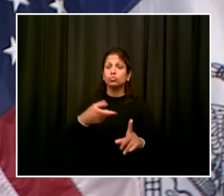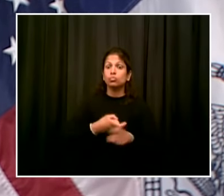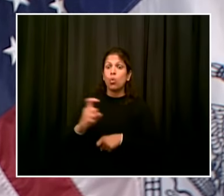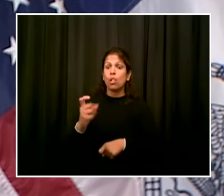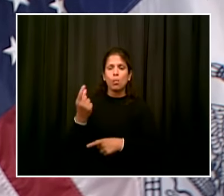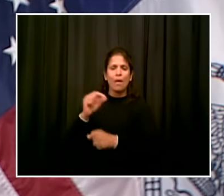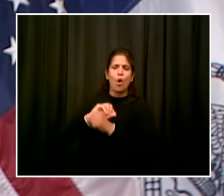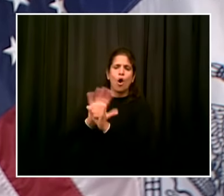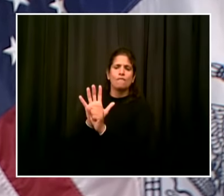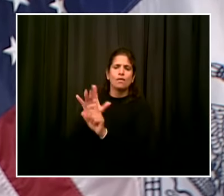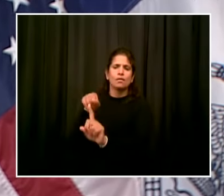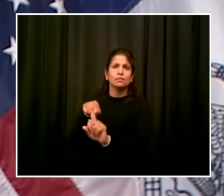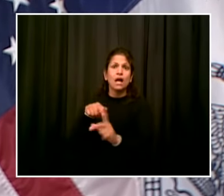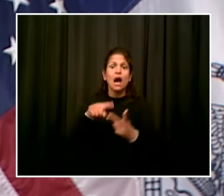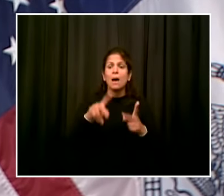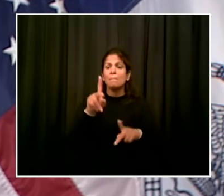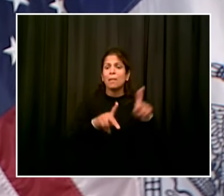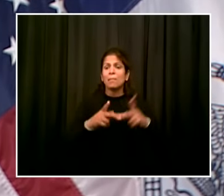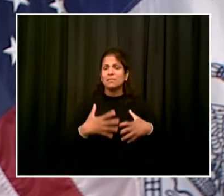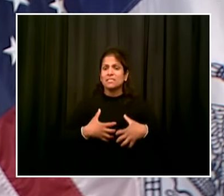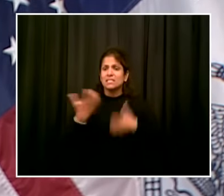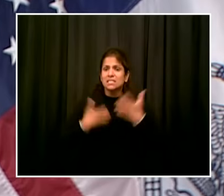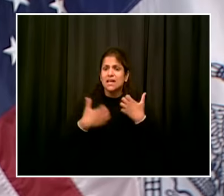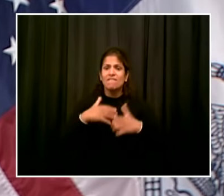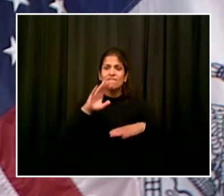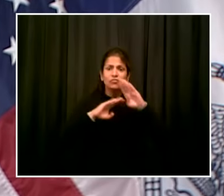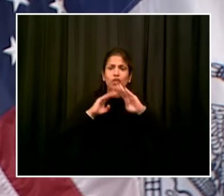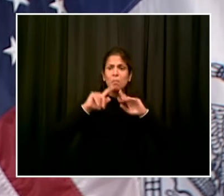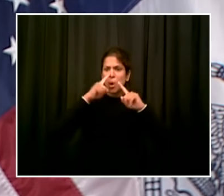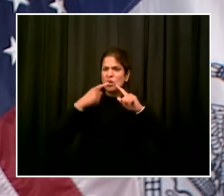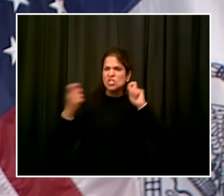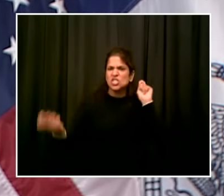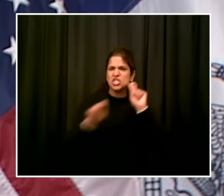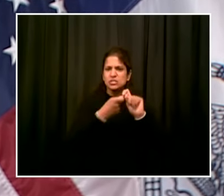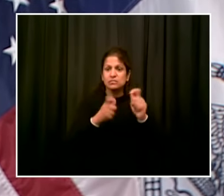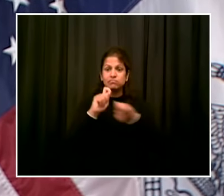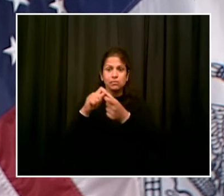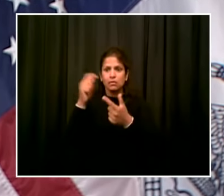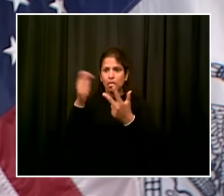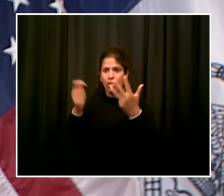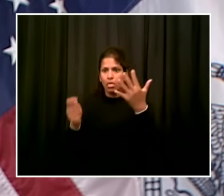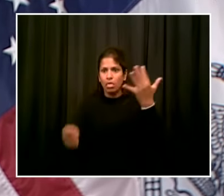it. Last one for today. Next, we have Seth from City Journal.